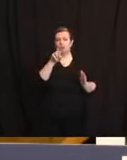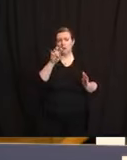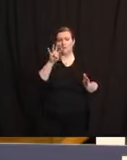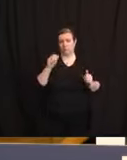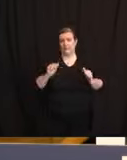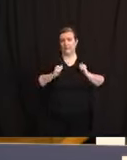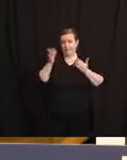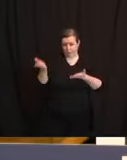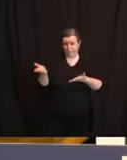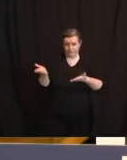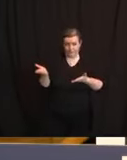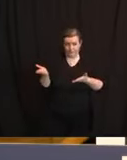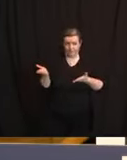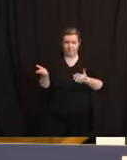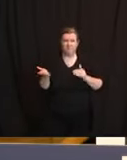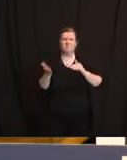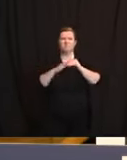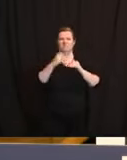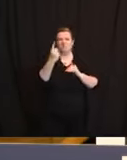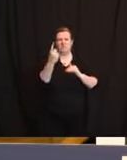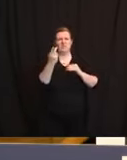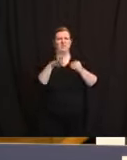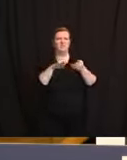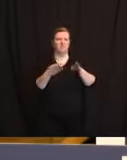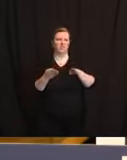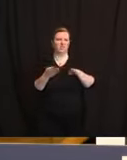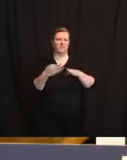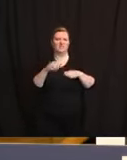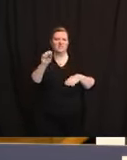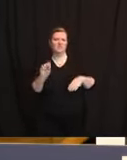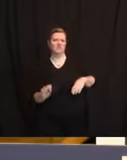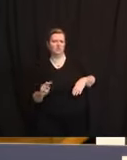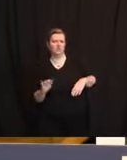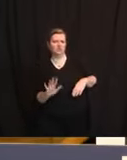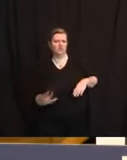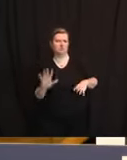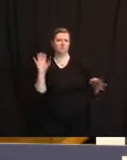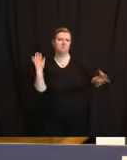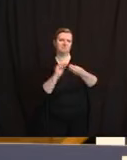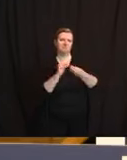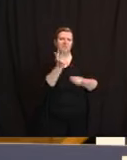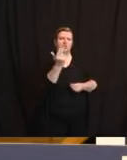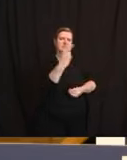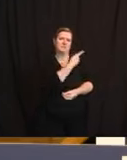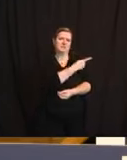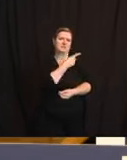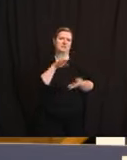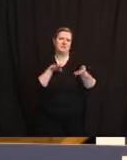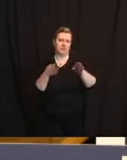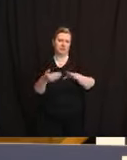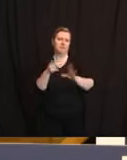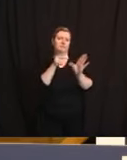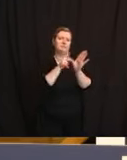an additional death at Ancora for a total of 13 patient deaths at the psychiatric hospitals.